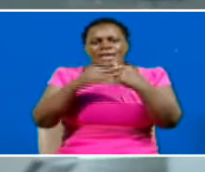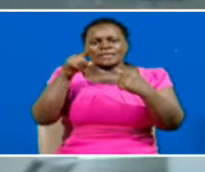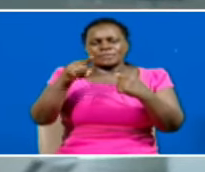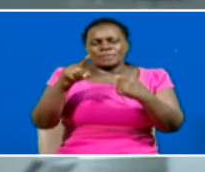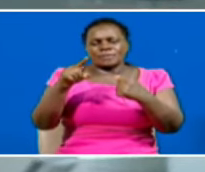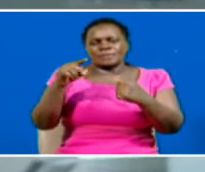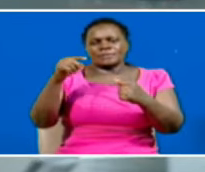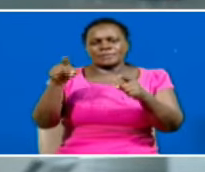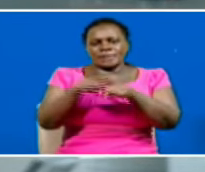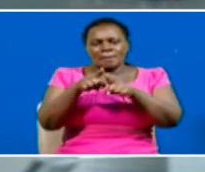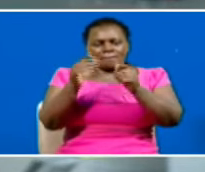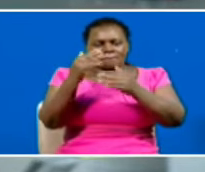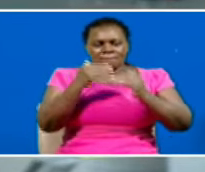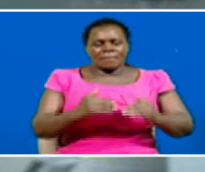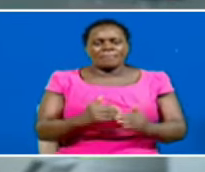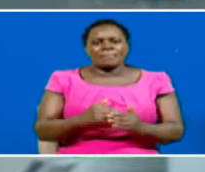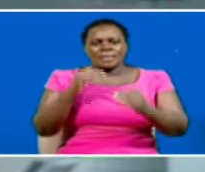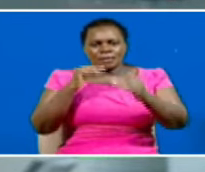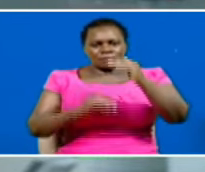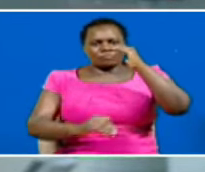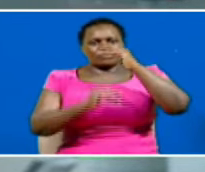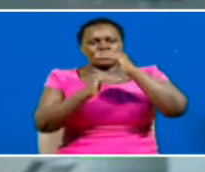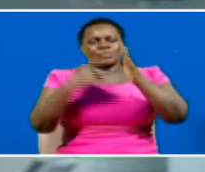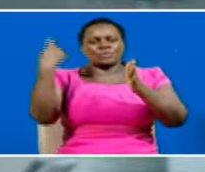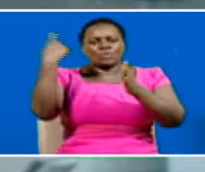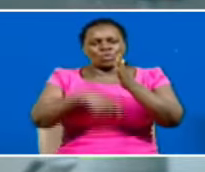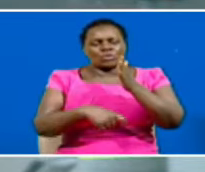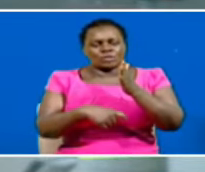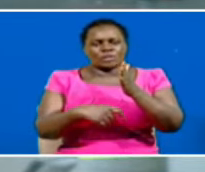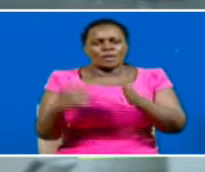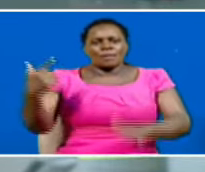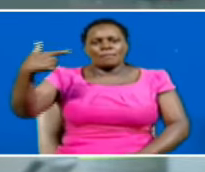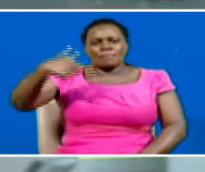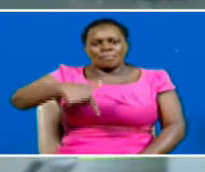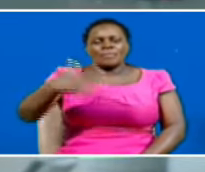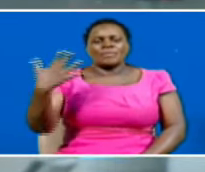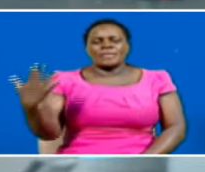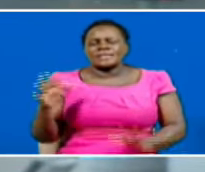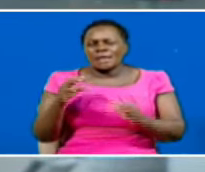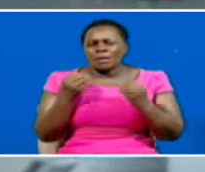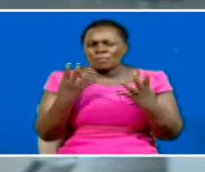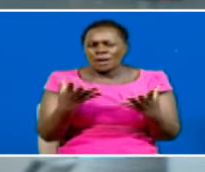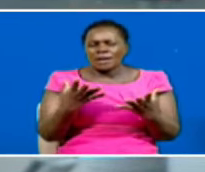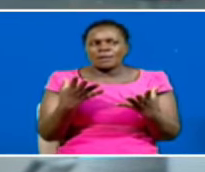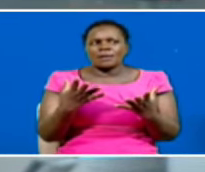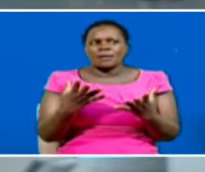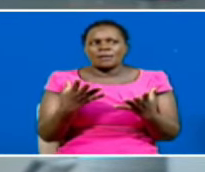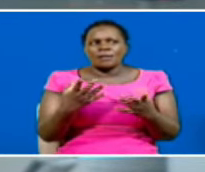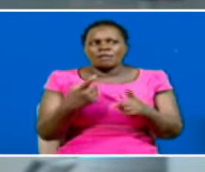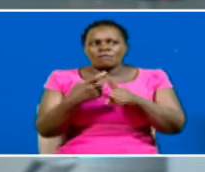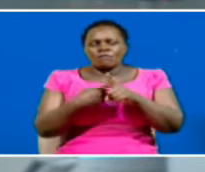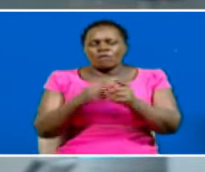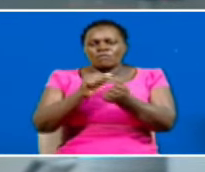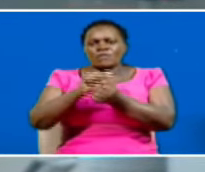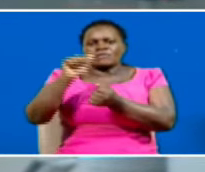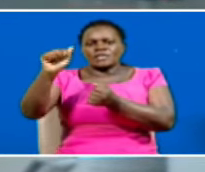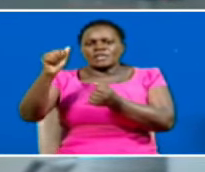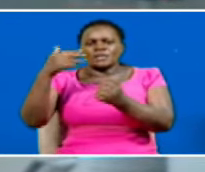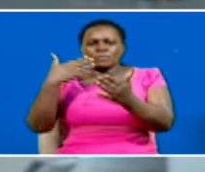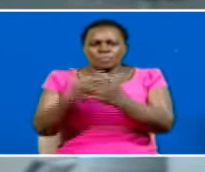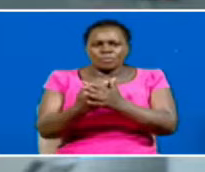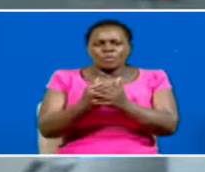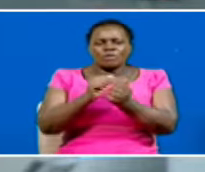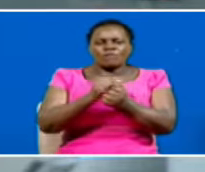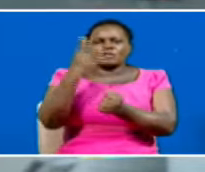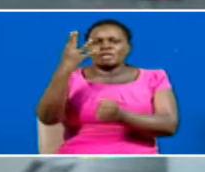litre respectively. The maximum retail prices of petroleum products will be in force from April 15th to